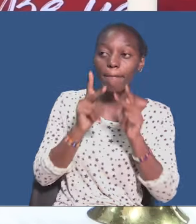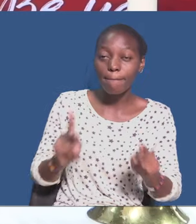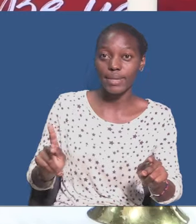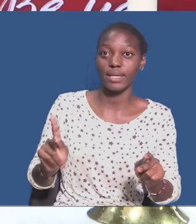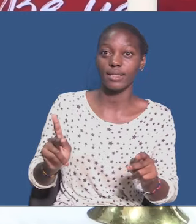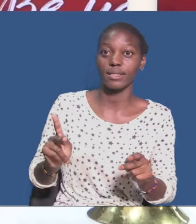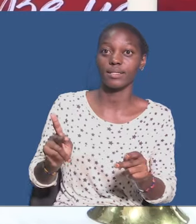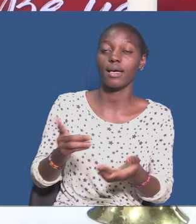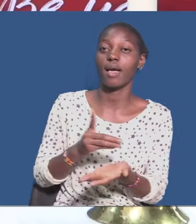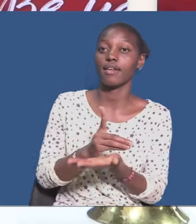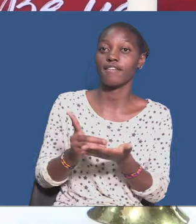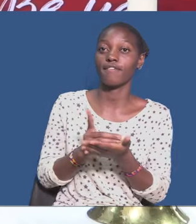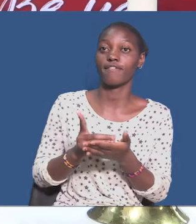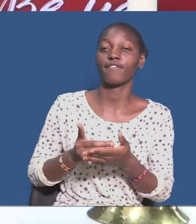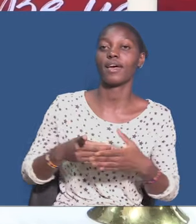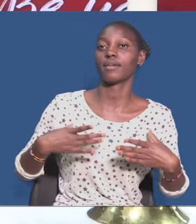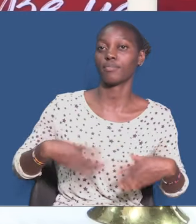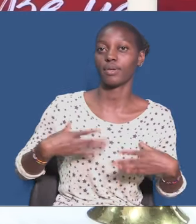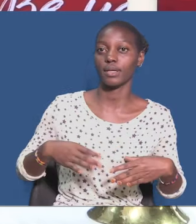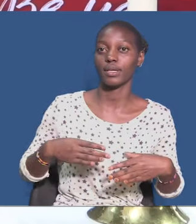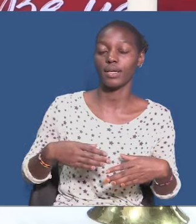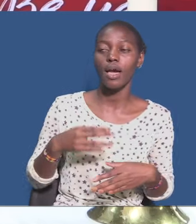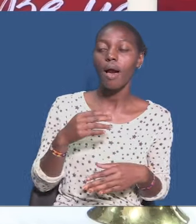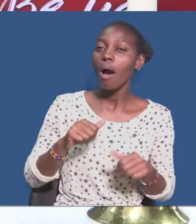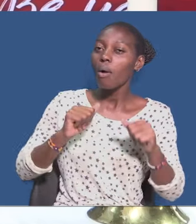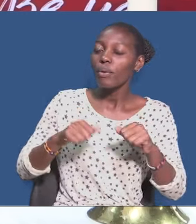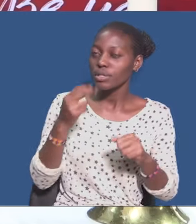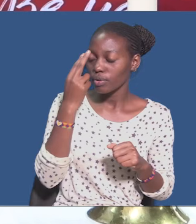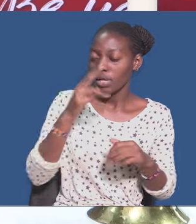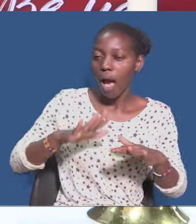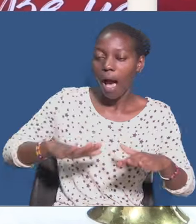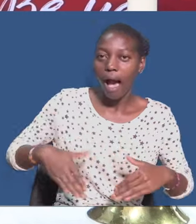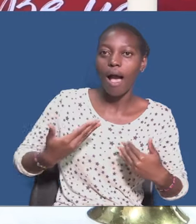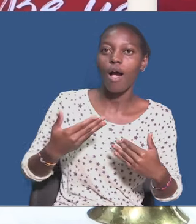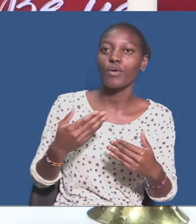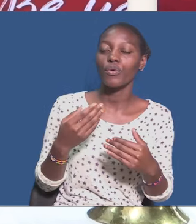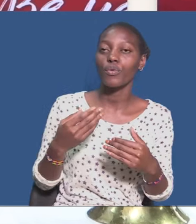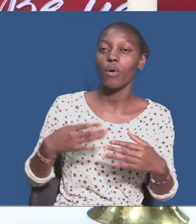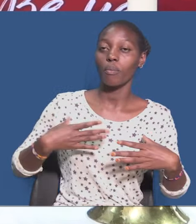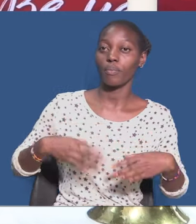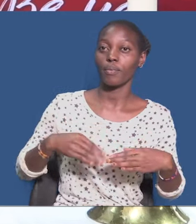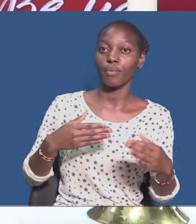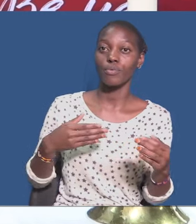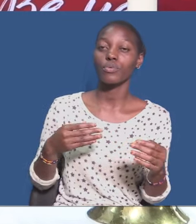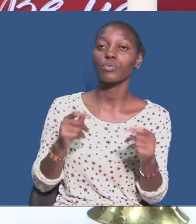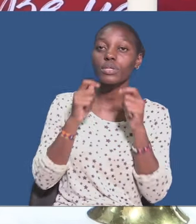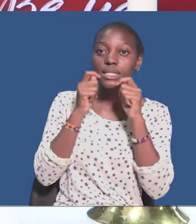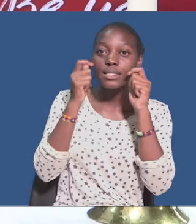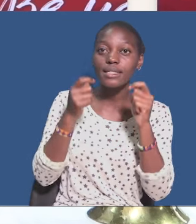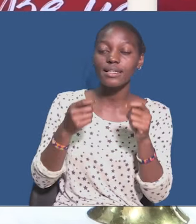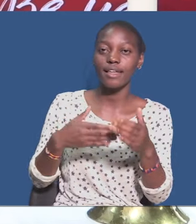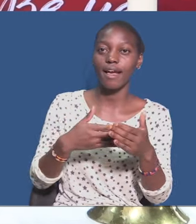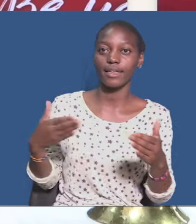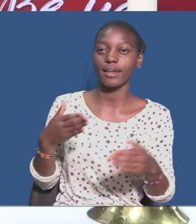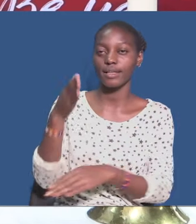being. Are you seeing our wretched state then as human beings who sinned against God? There